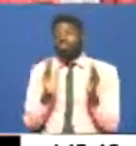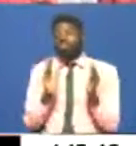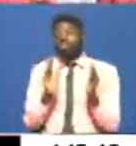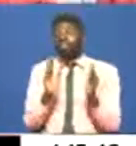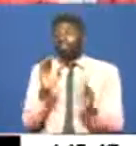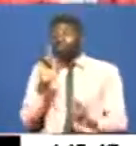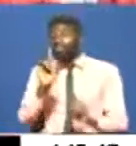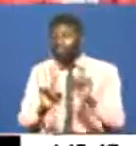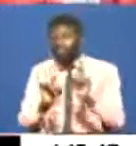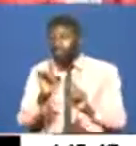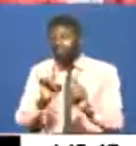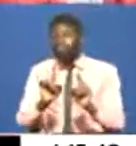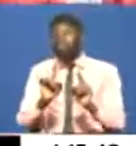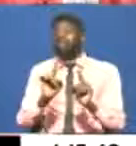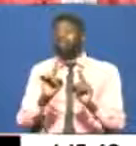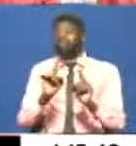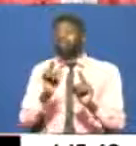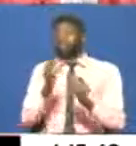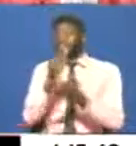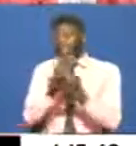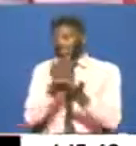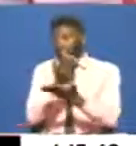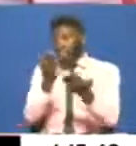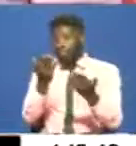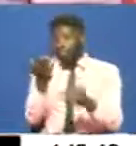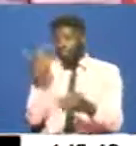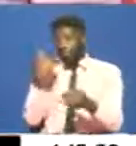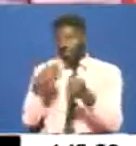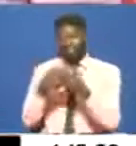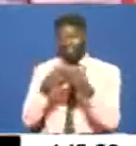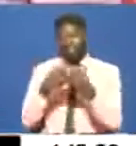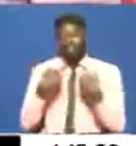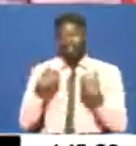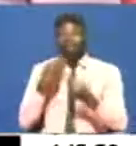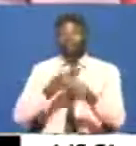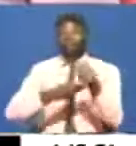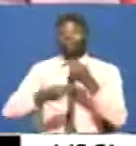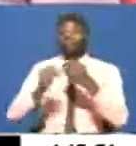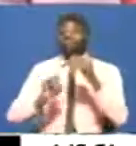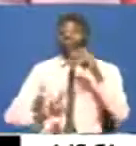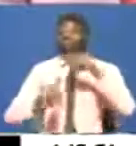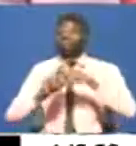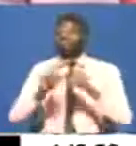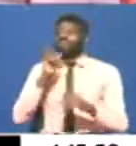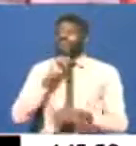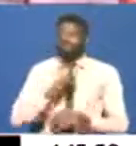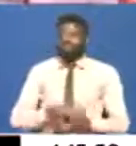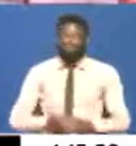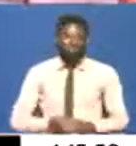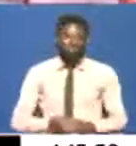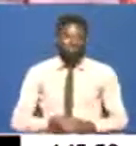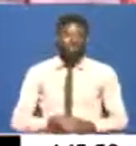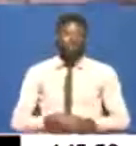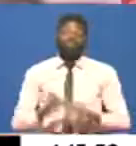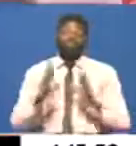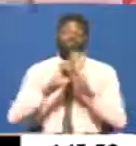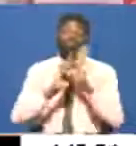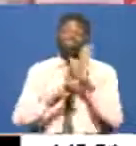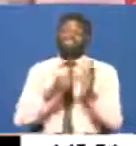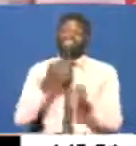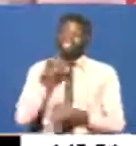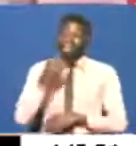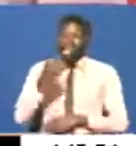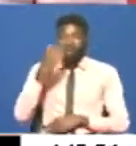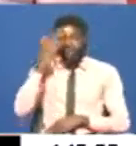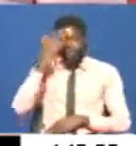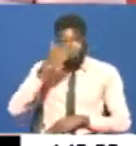downturn triggered by the COVID-19 pandemic. Kwa sababu sheria inasema vizuri, bunge ivunjwe, bunge